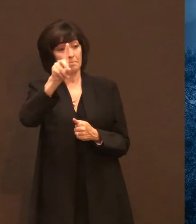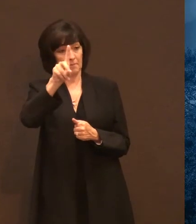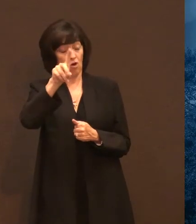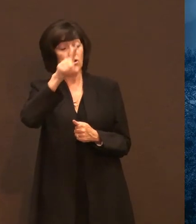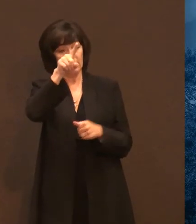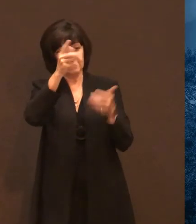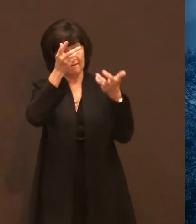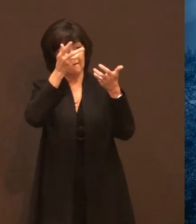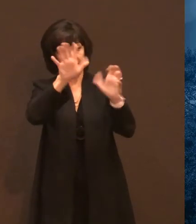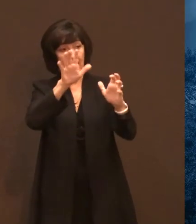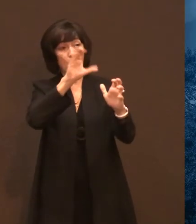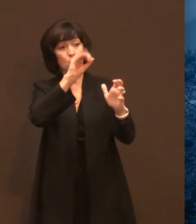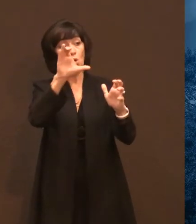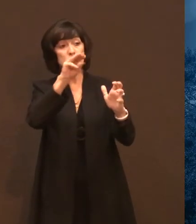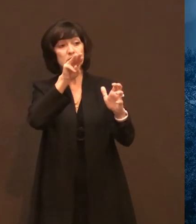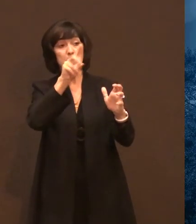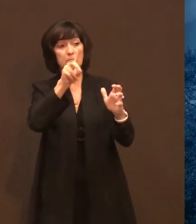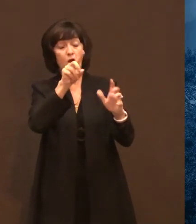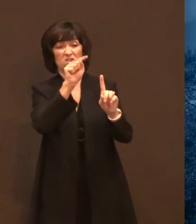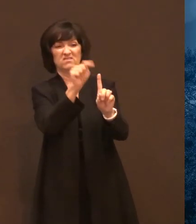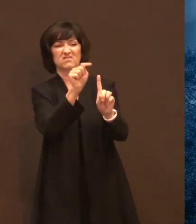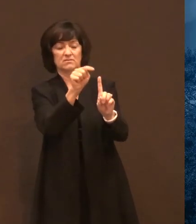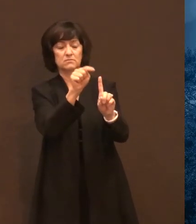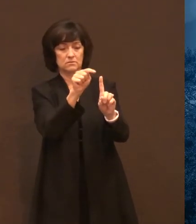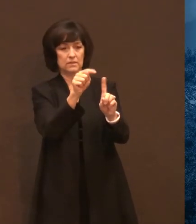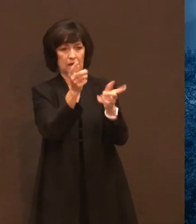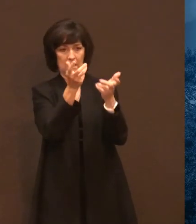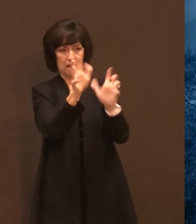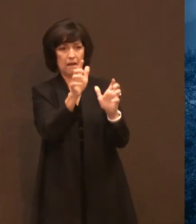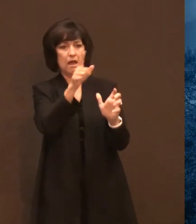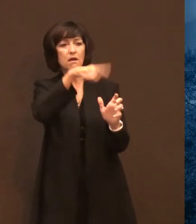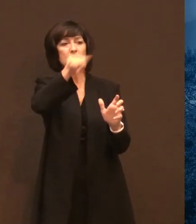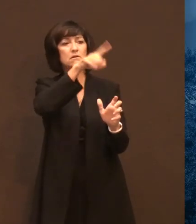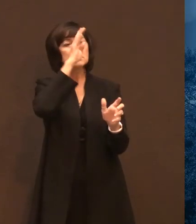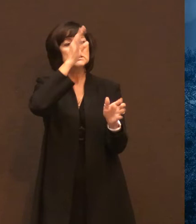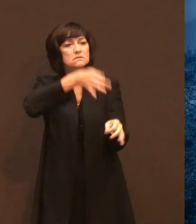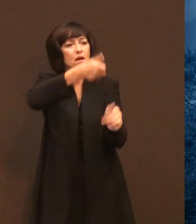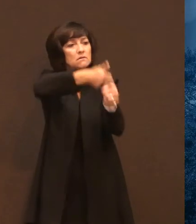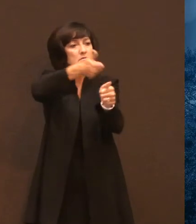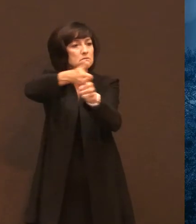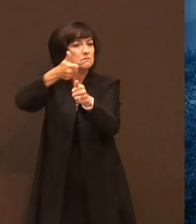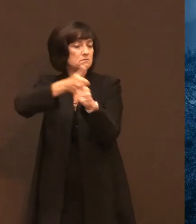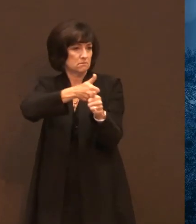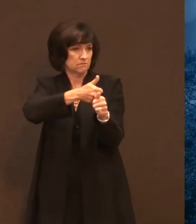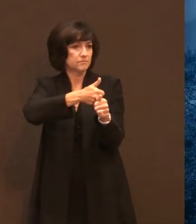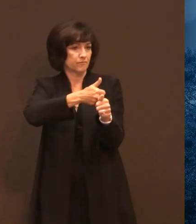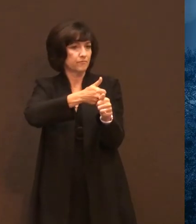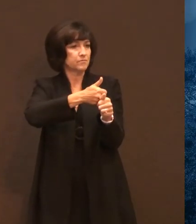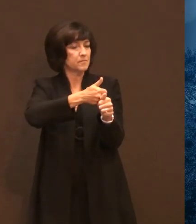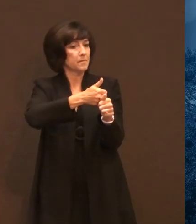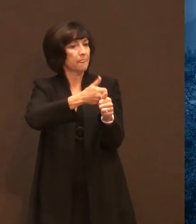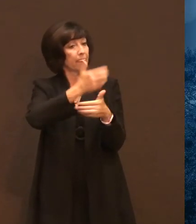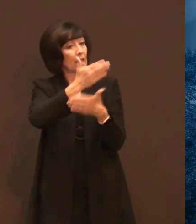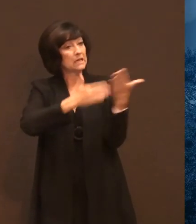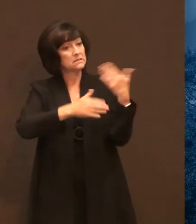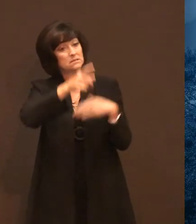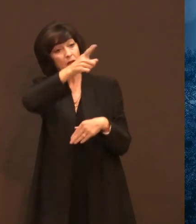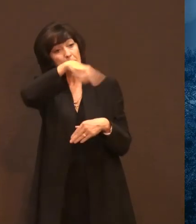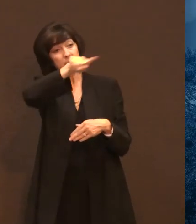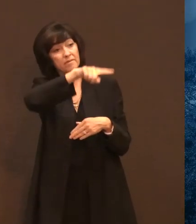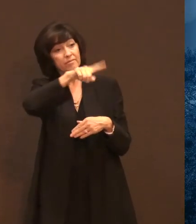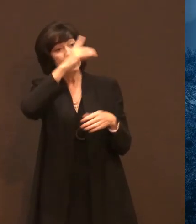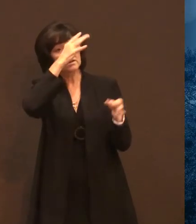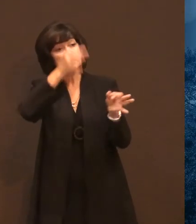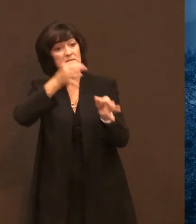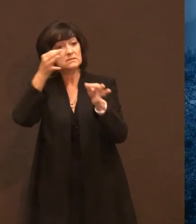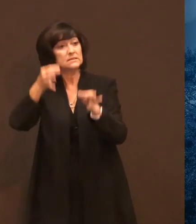particular, to make decisions, locally, and those decisions have collided with some of the